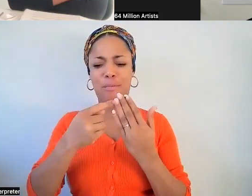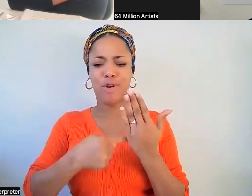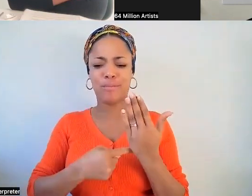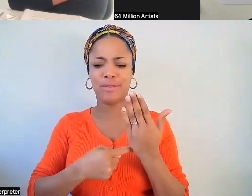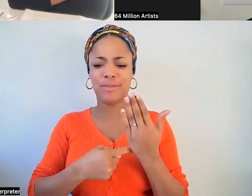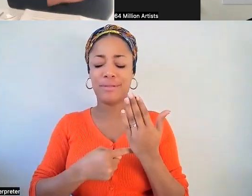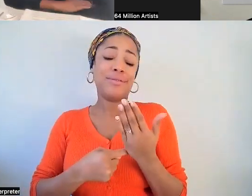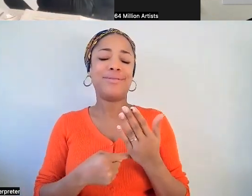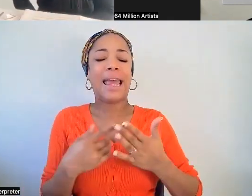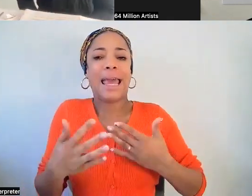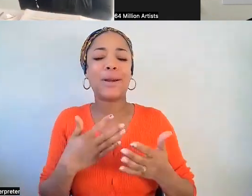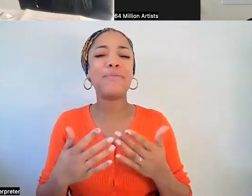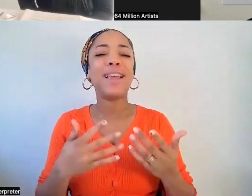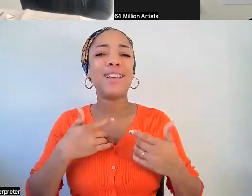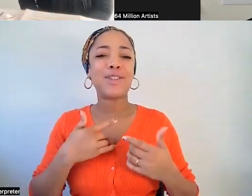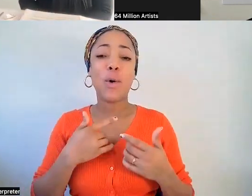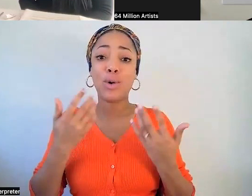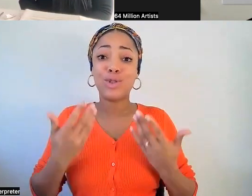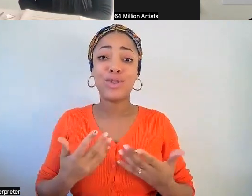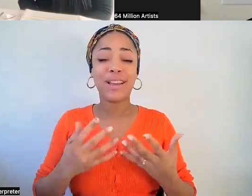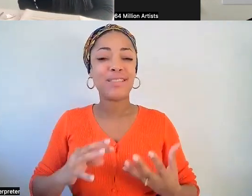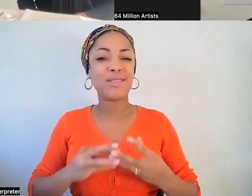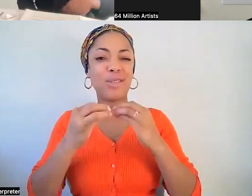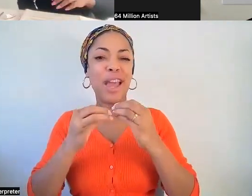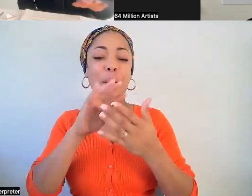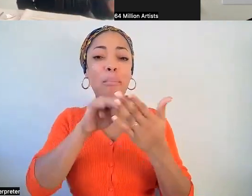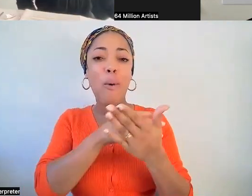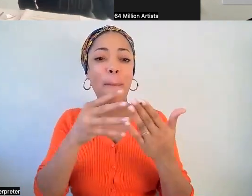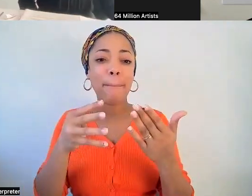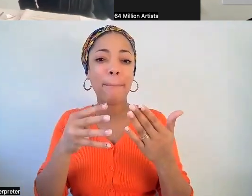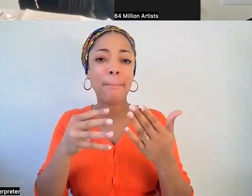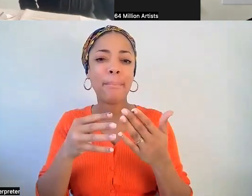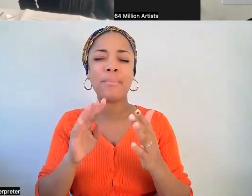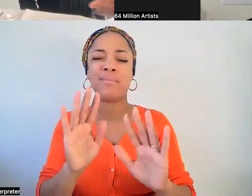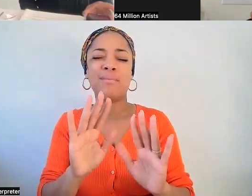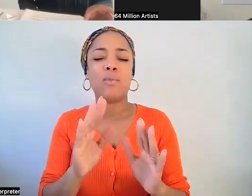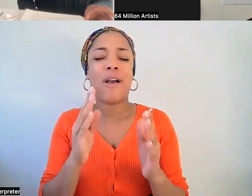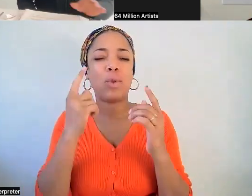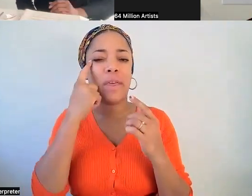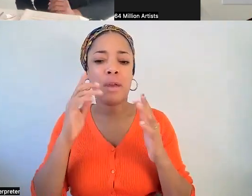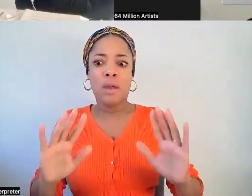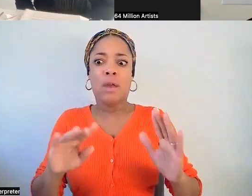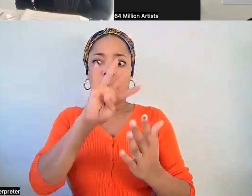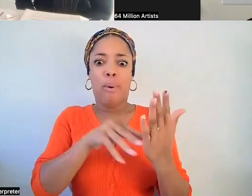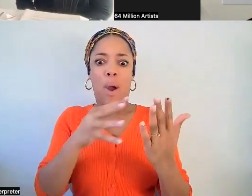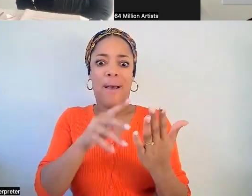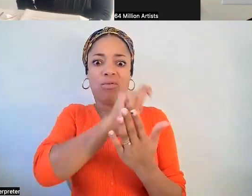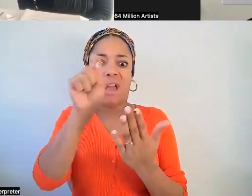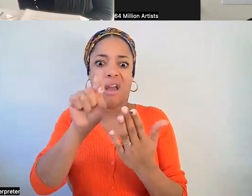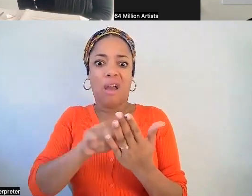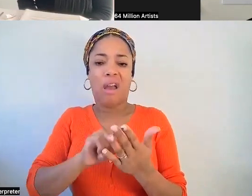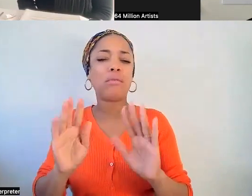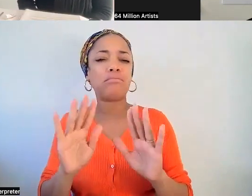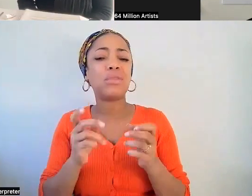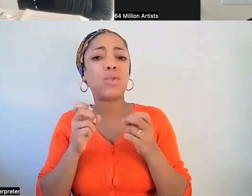poems. Poems, it can be, you don't have to necessarily think of them as poems. It's just a way of writing. Way of writing about